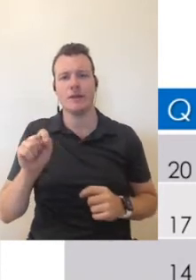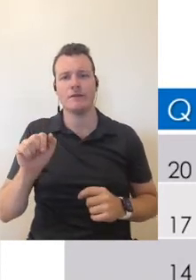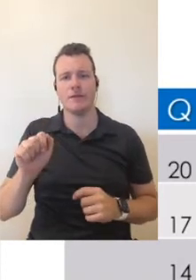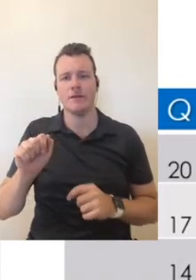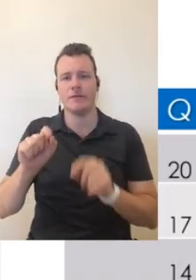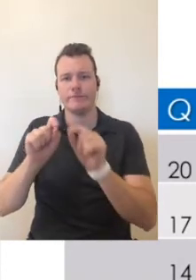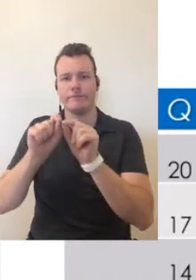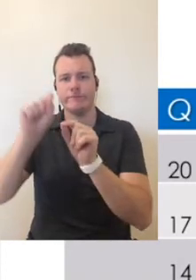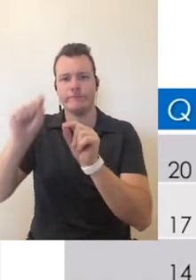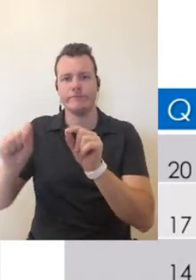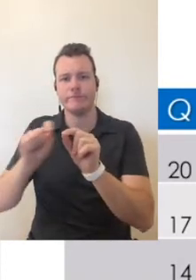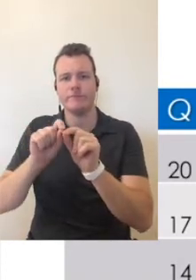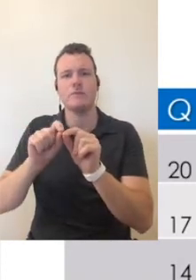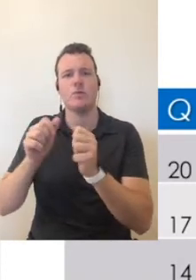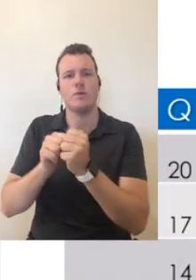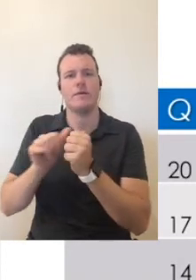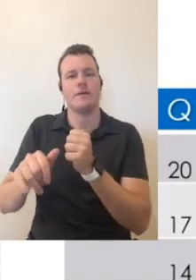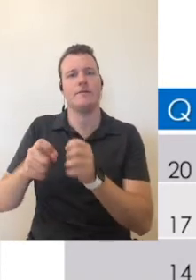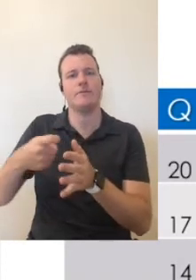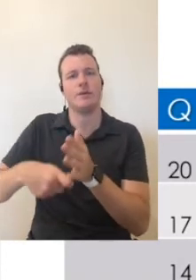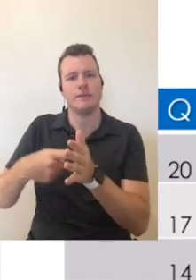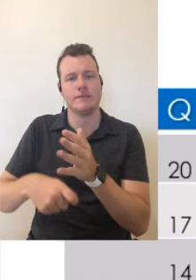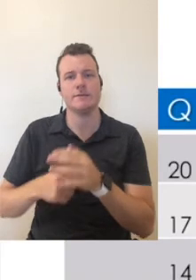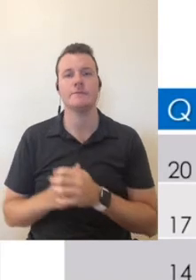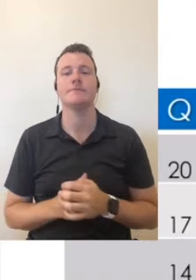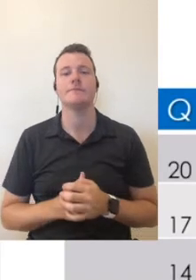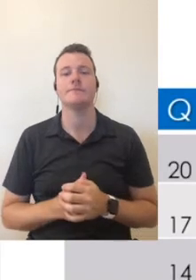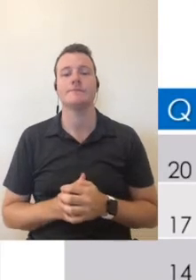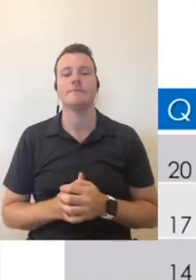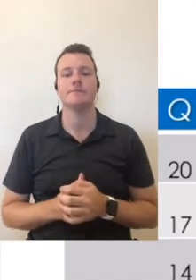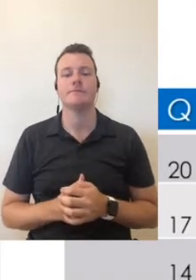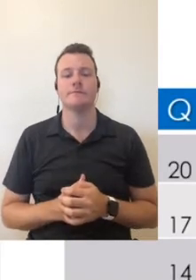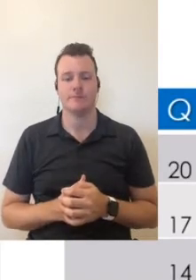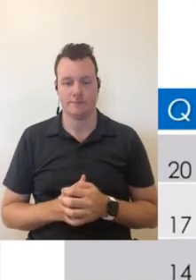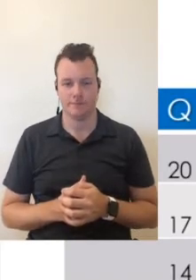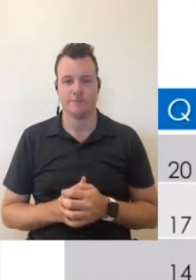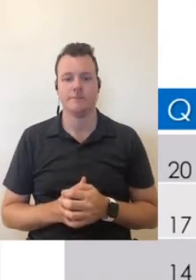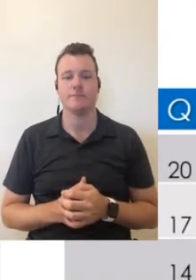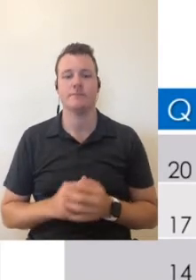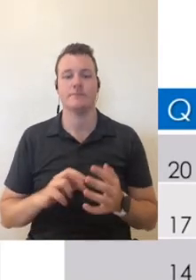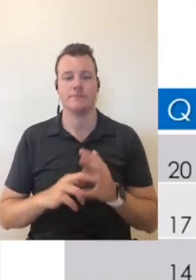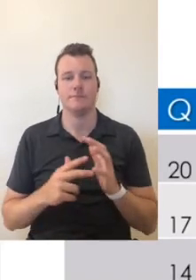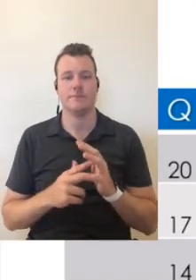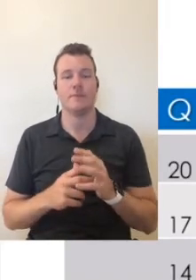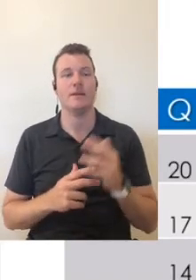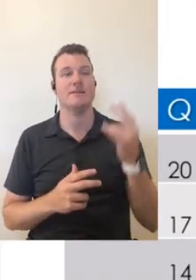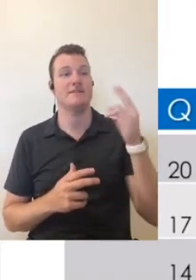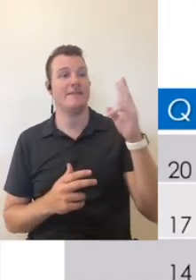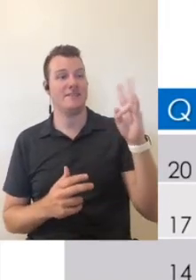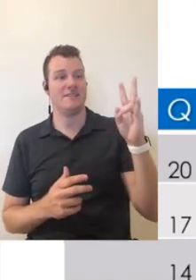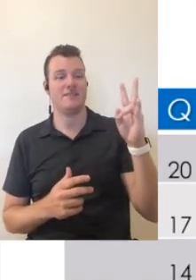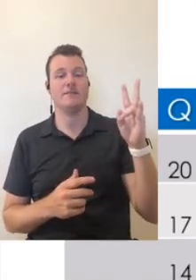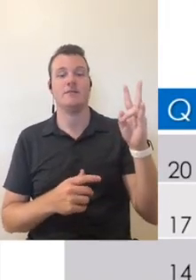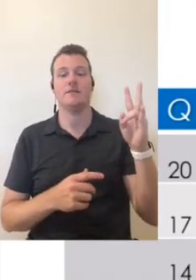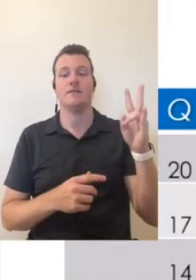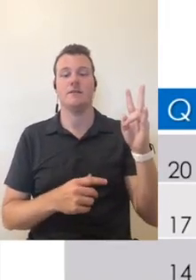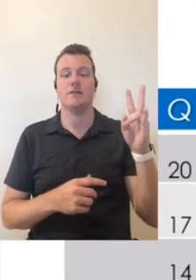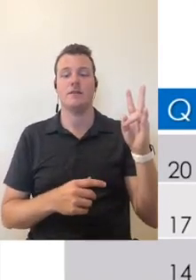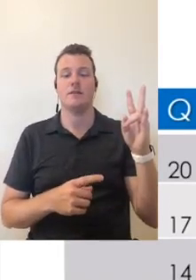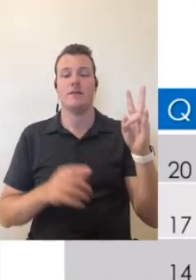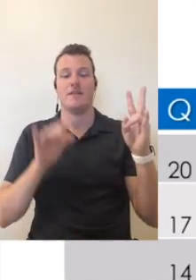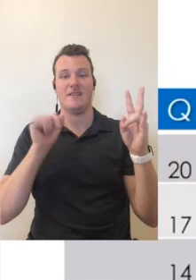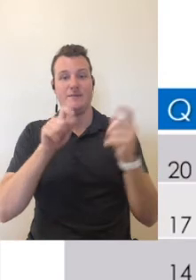in my pricing. So I'm going to go back up to the row where the quantity is 17. My pricing